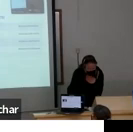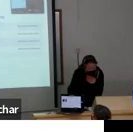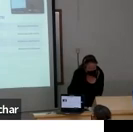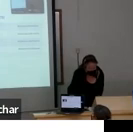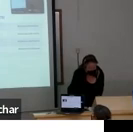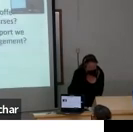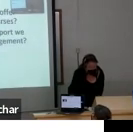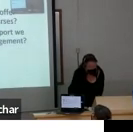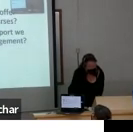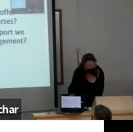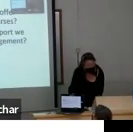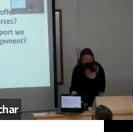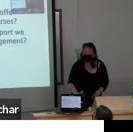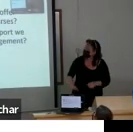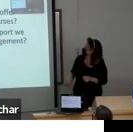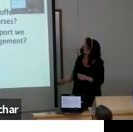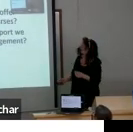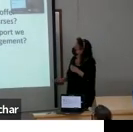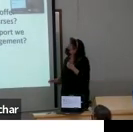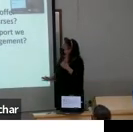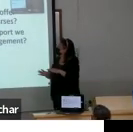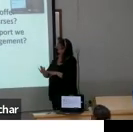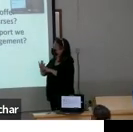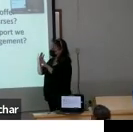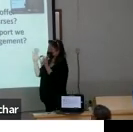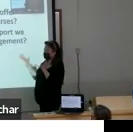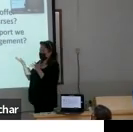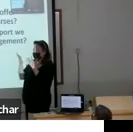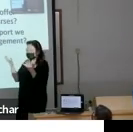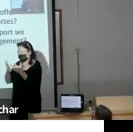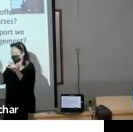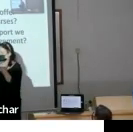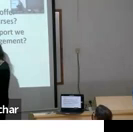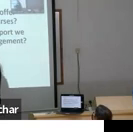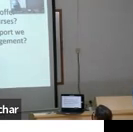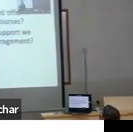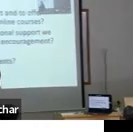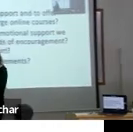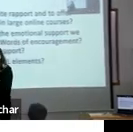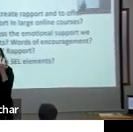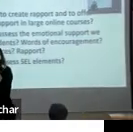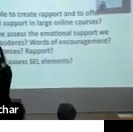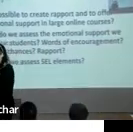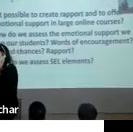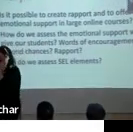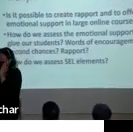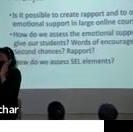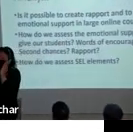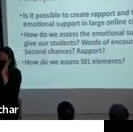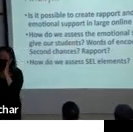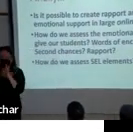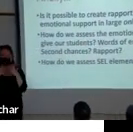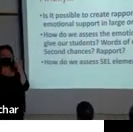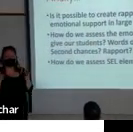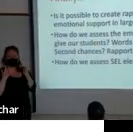and asynchronous. And I think really at the end of this wonderful meeting that we